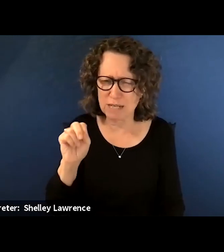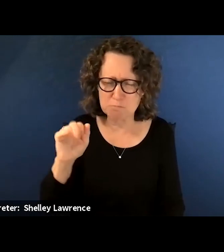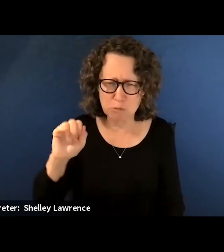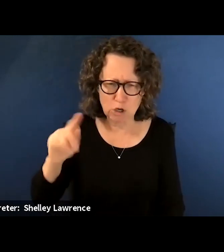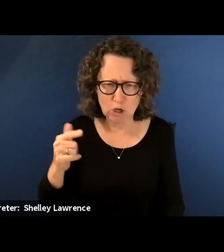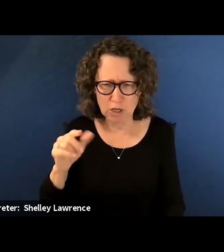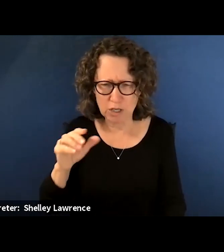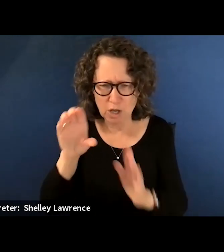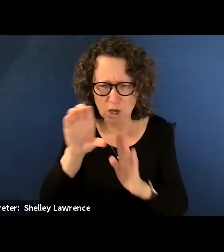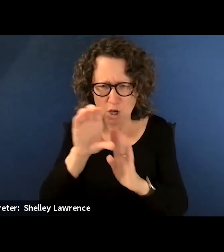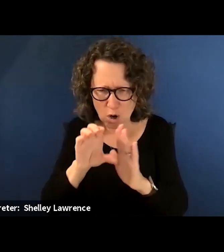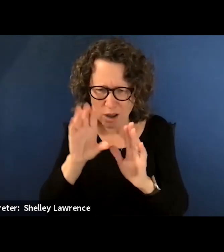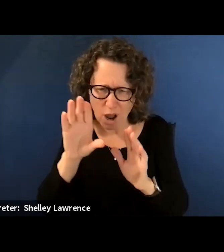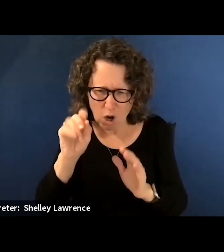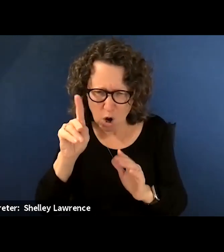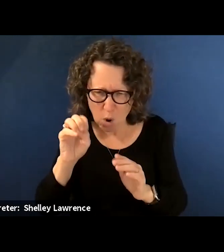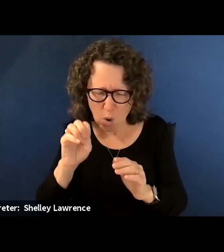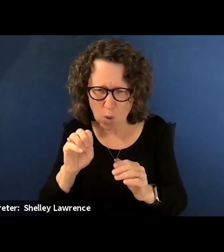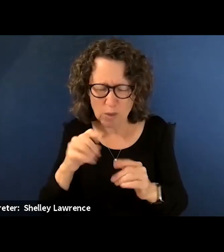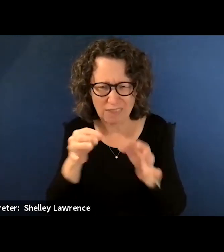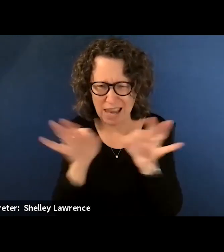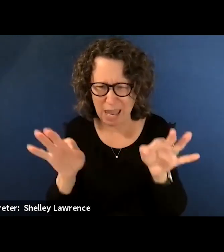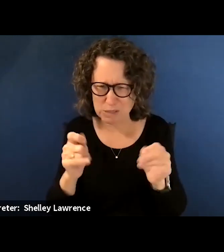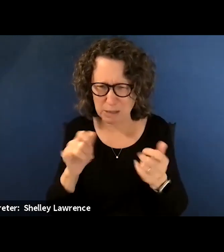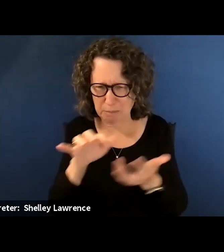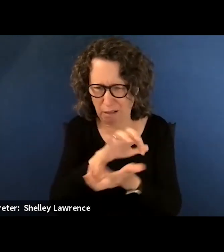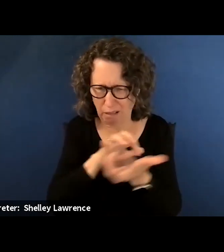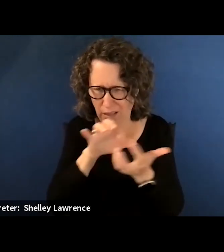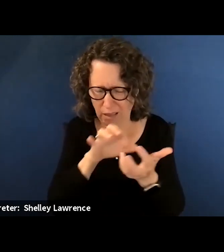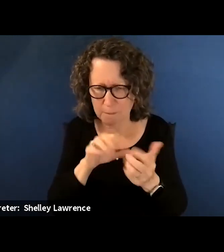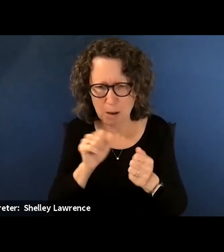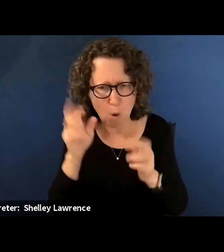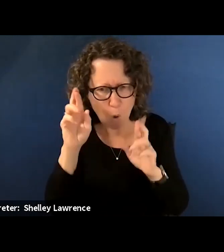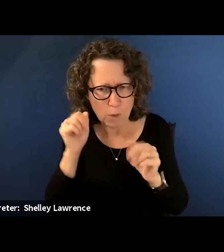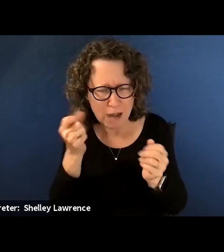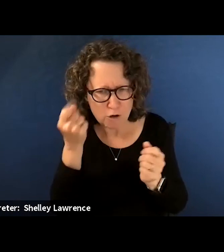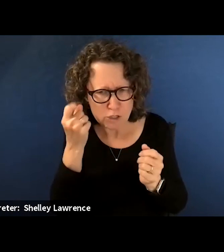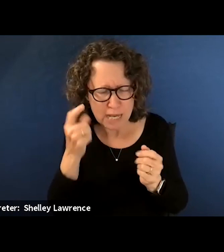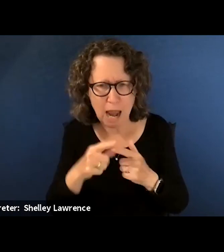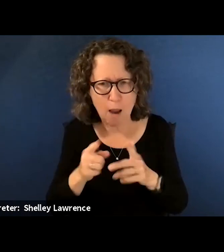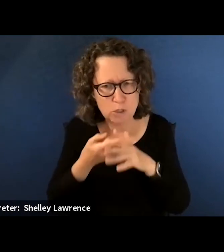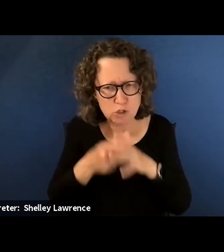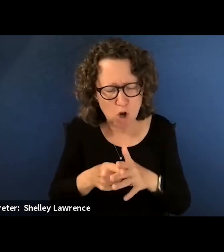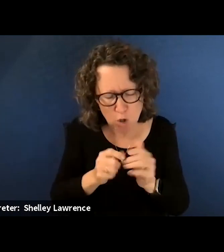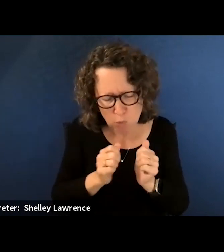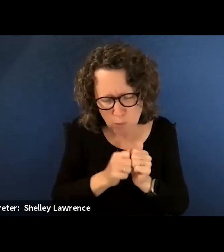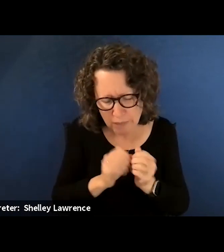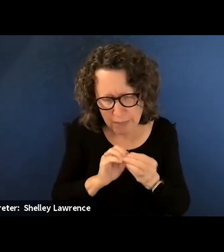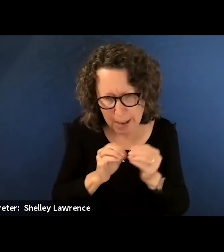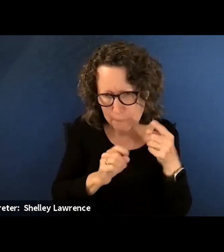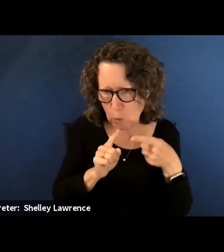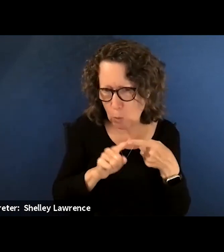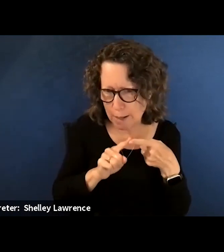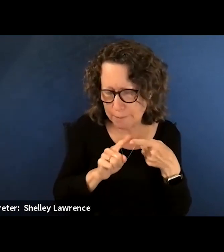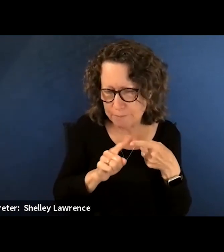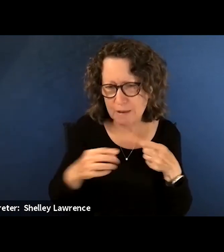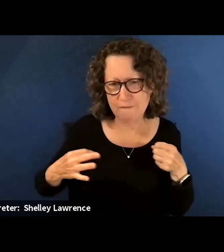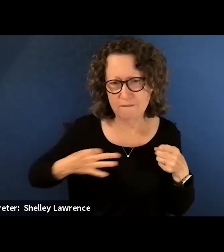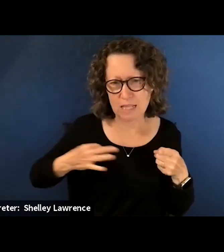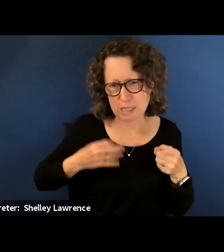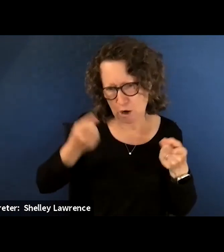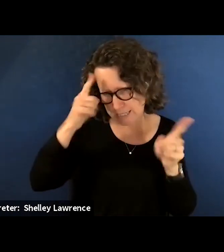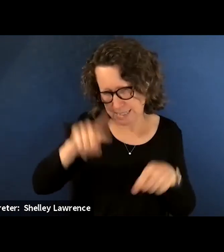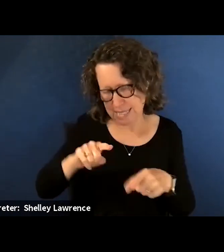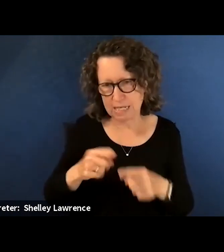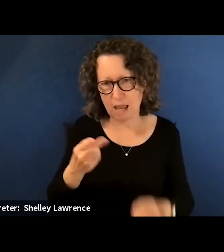plain. I hope we can all understand it. So I'm going to start with number 1. The voluntary consent of